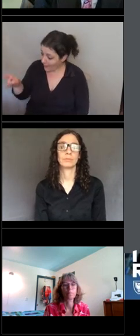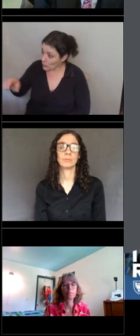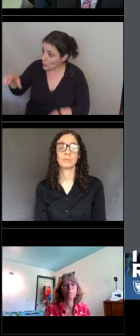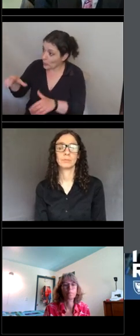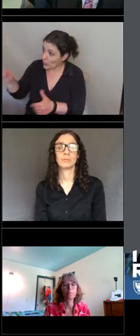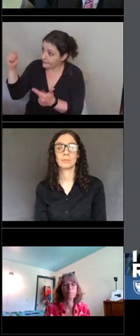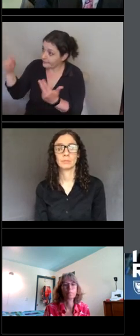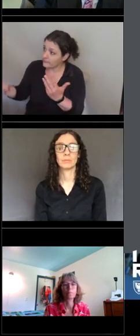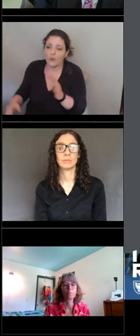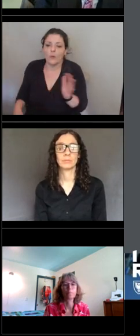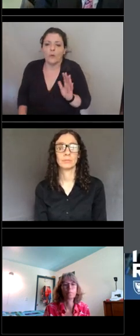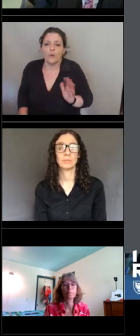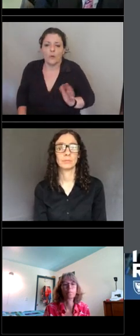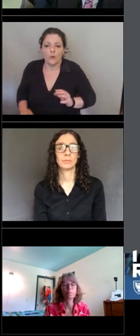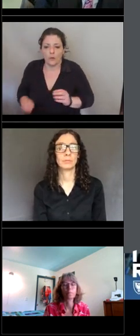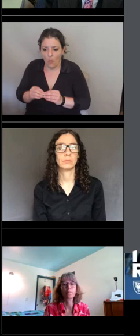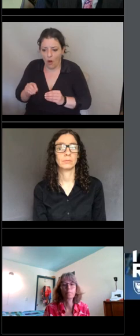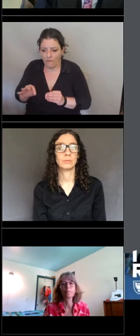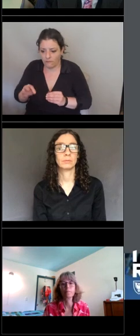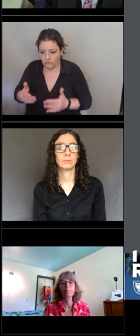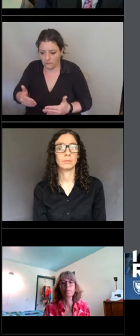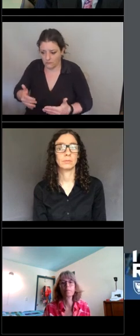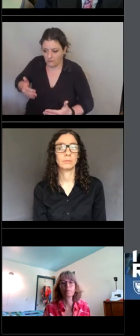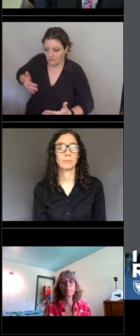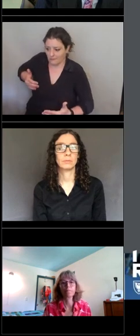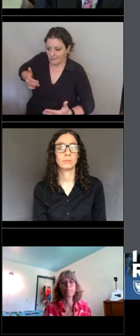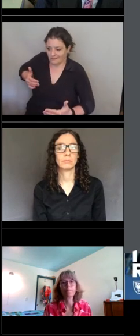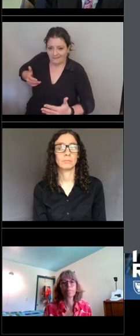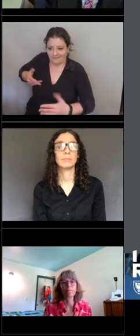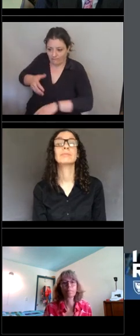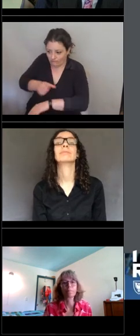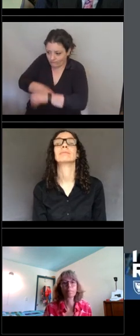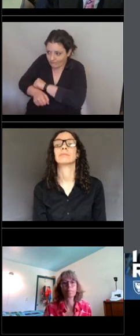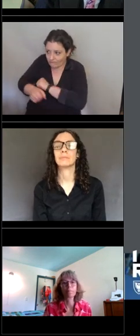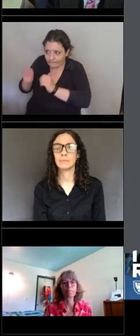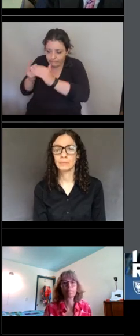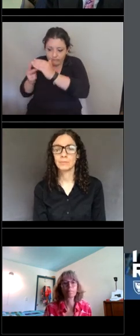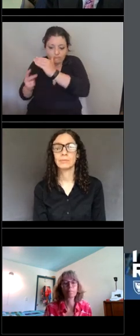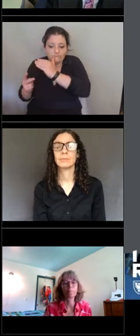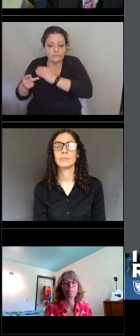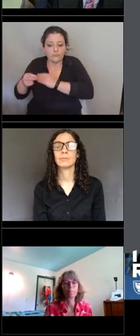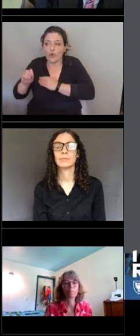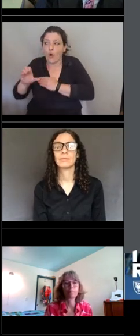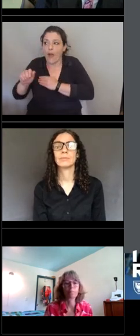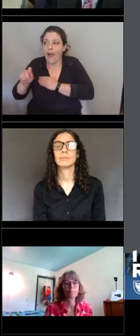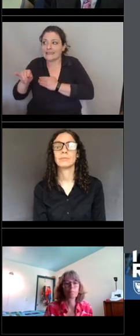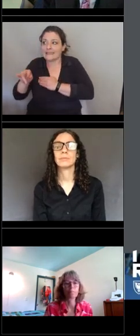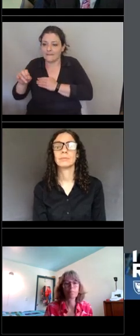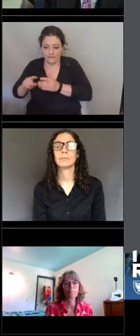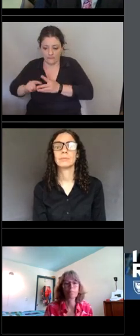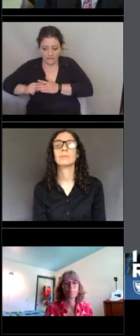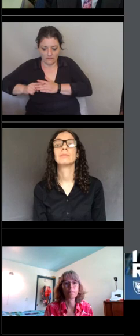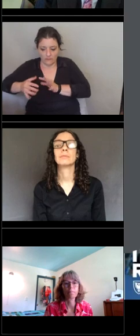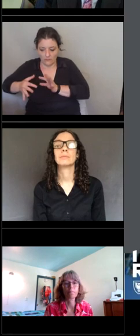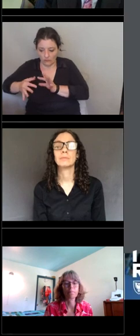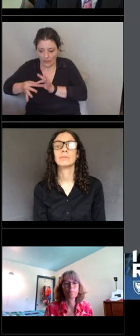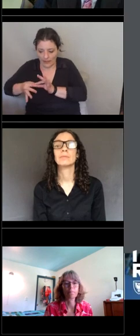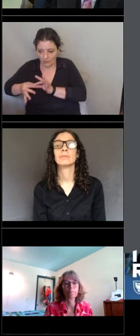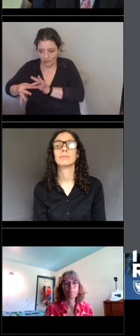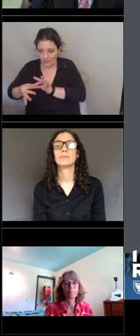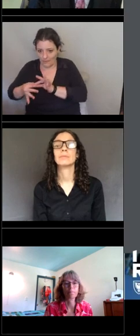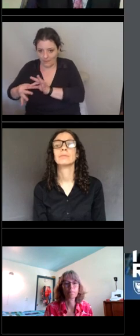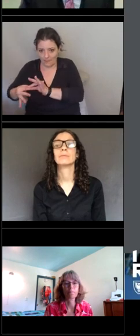the dialogue now. So very interesting to see. In some cases, any actions or plans